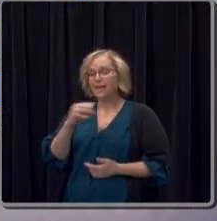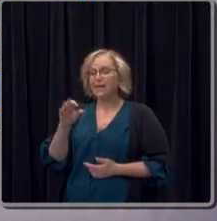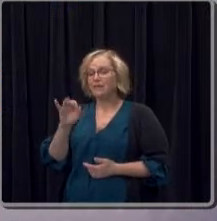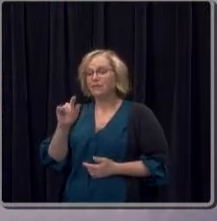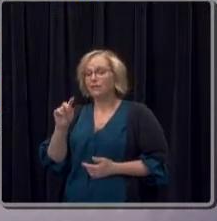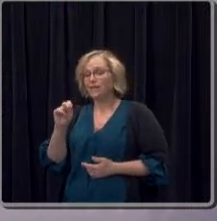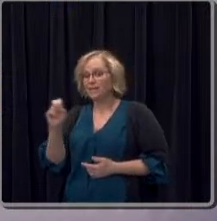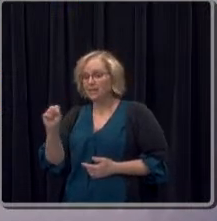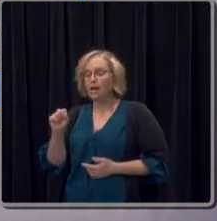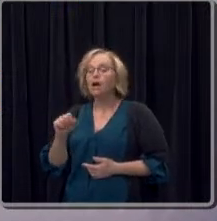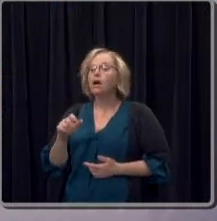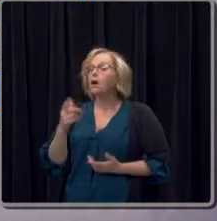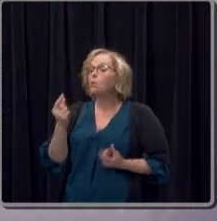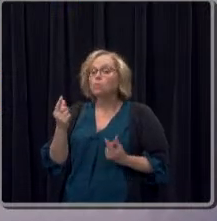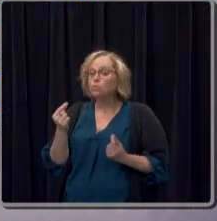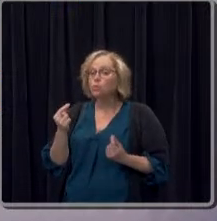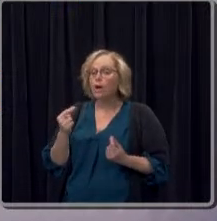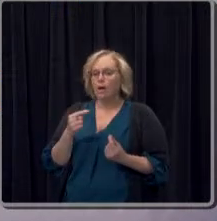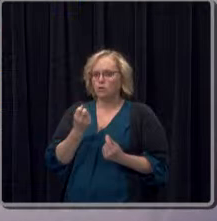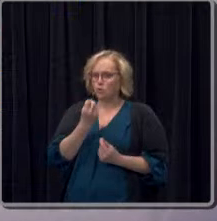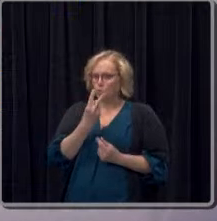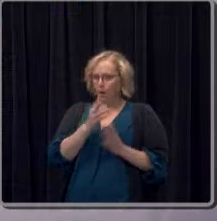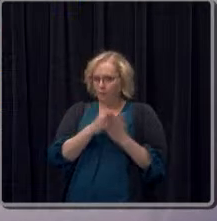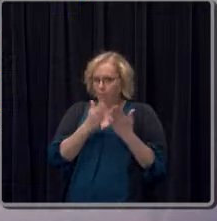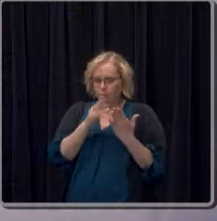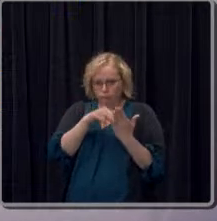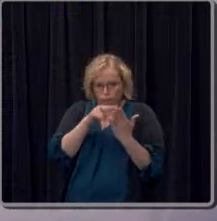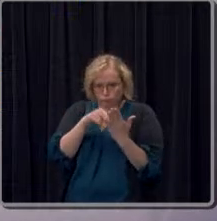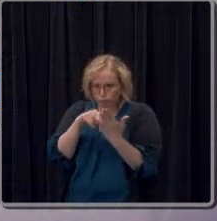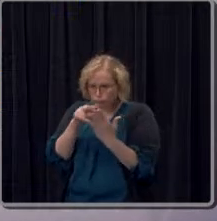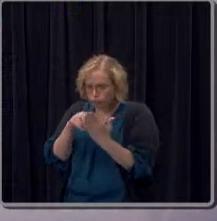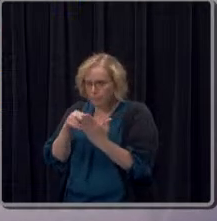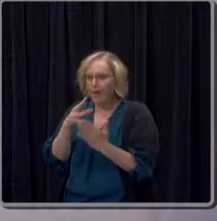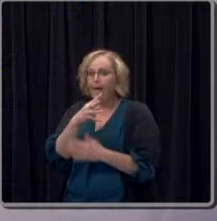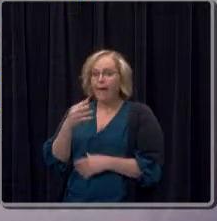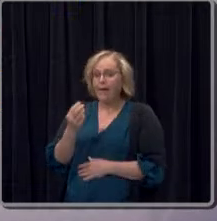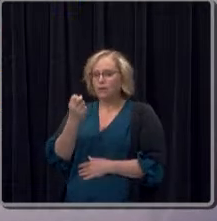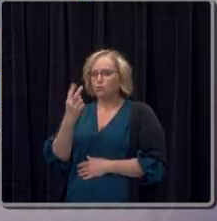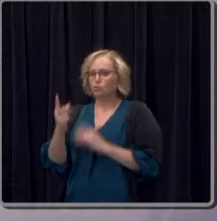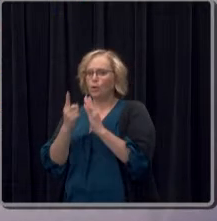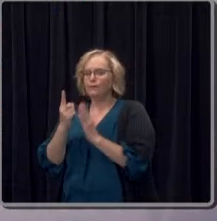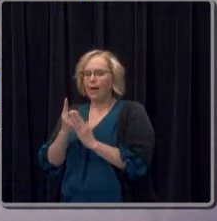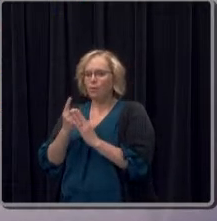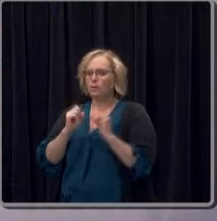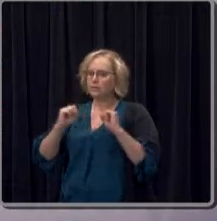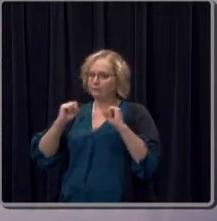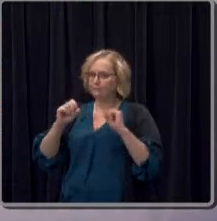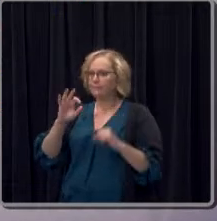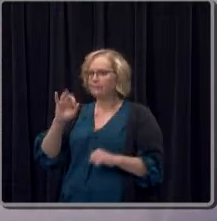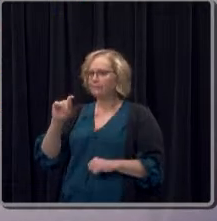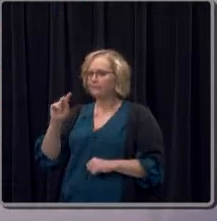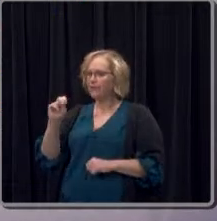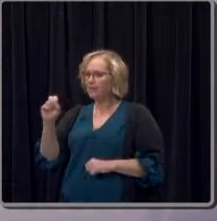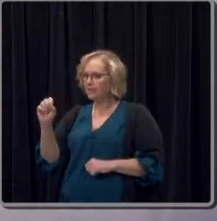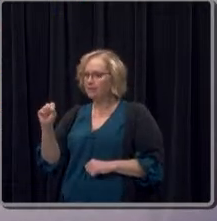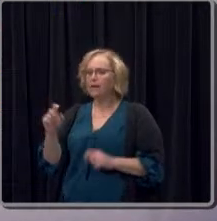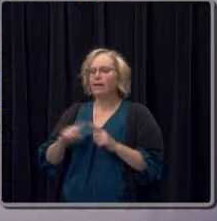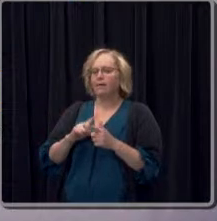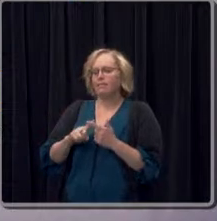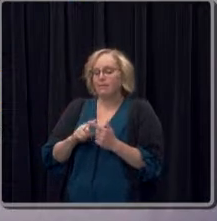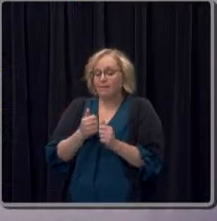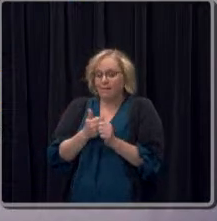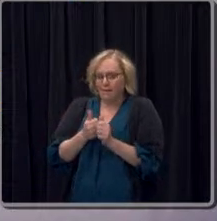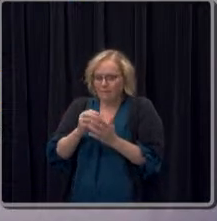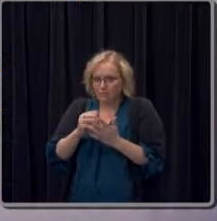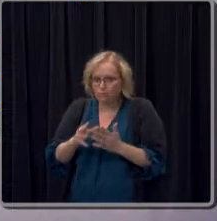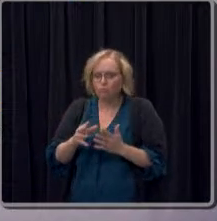read at least 12 books, and they had to have at least 12 hours of fitness. And so we were able to, every student, it was a big